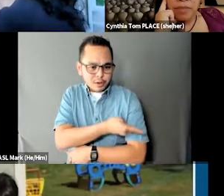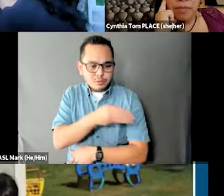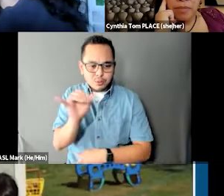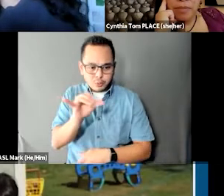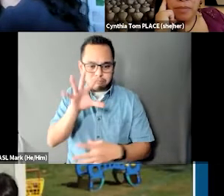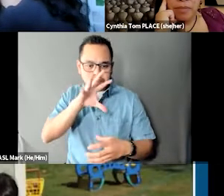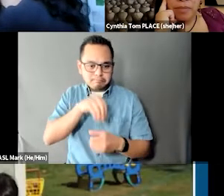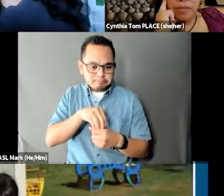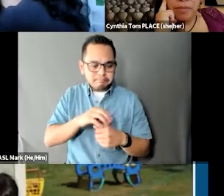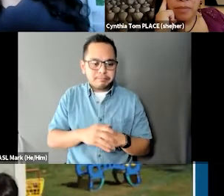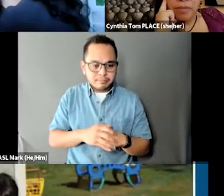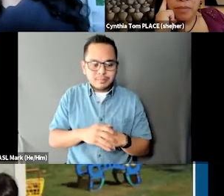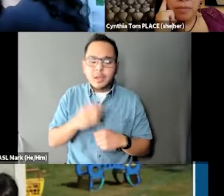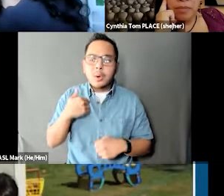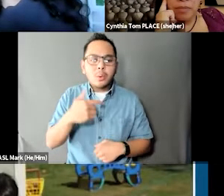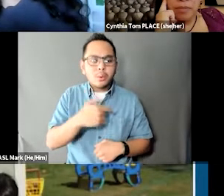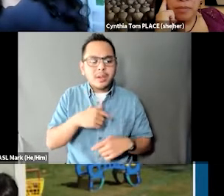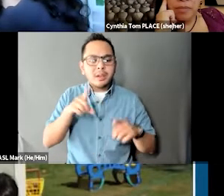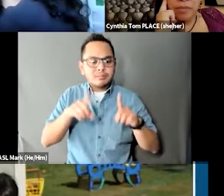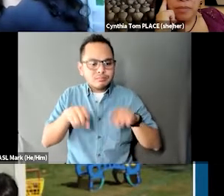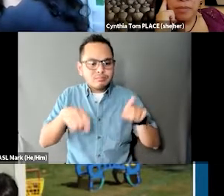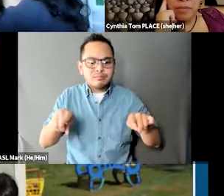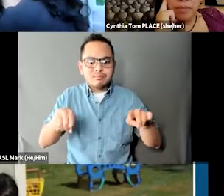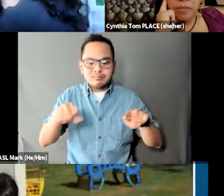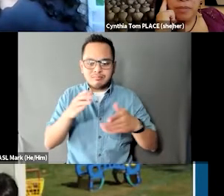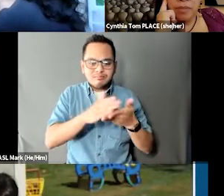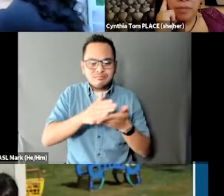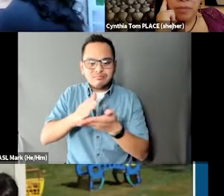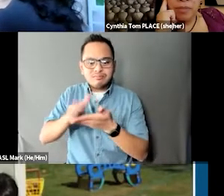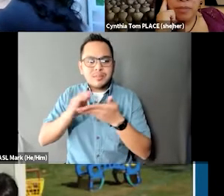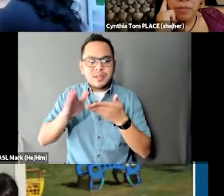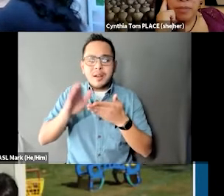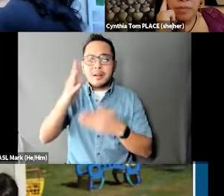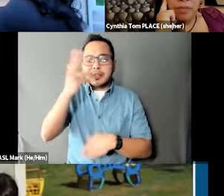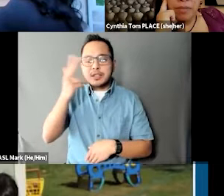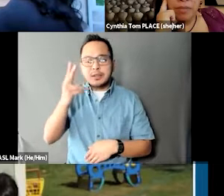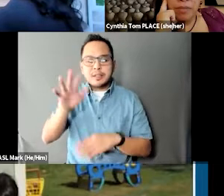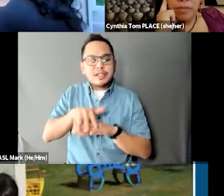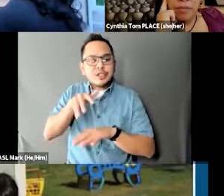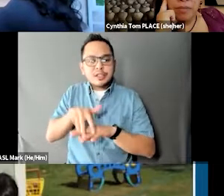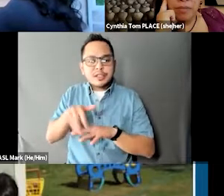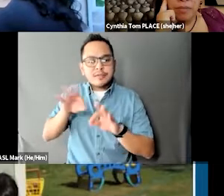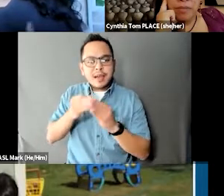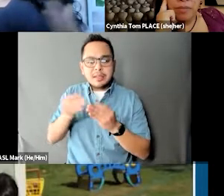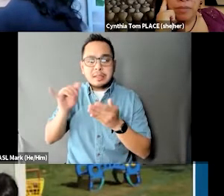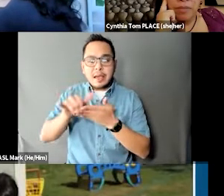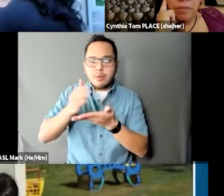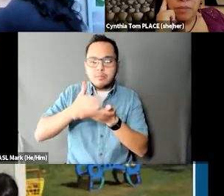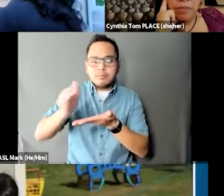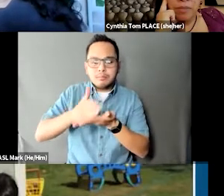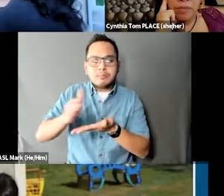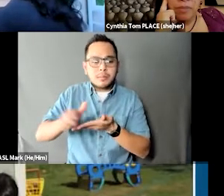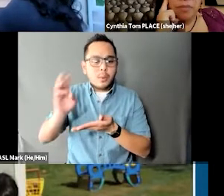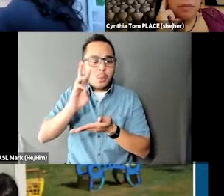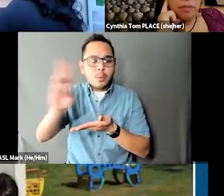of the native diaspora of Indigenous families that were pushed west over the 500